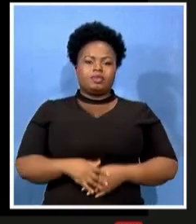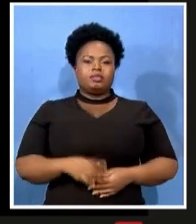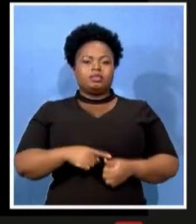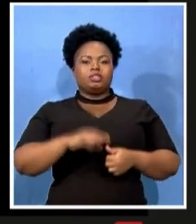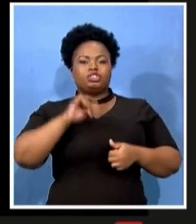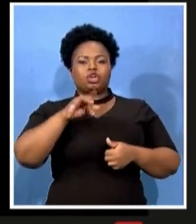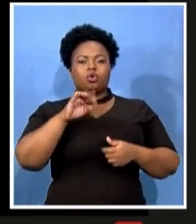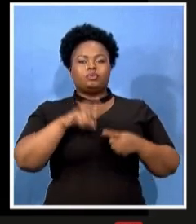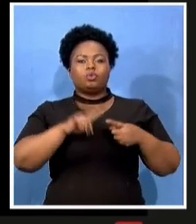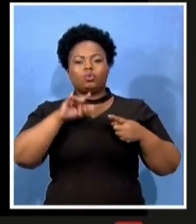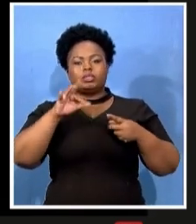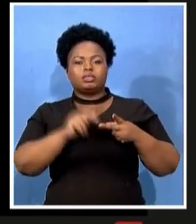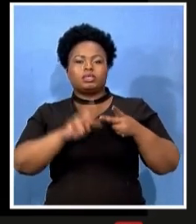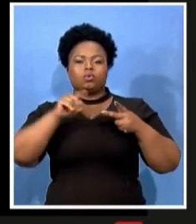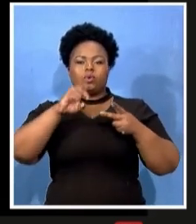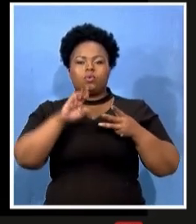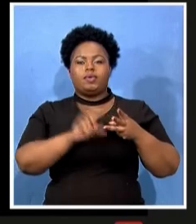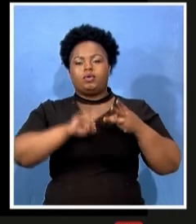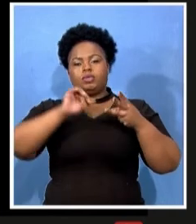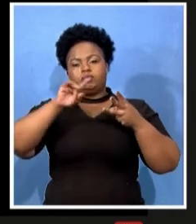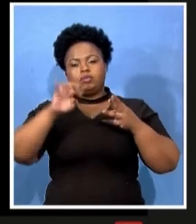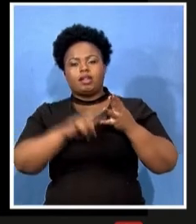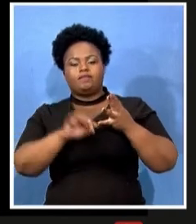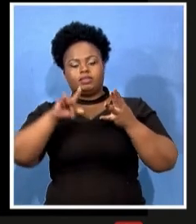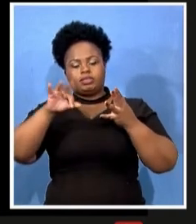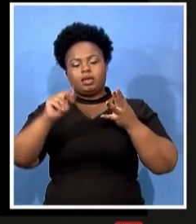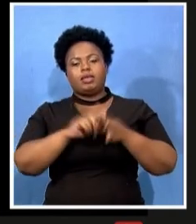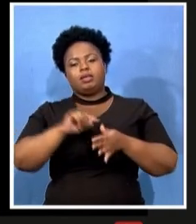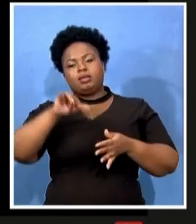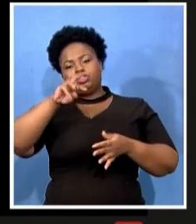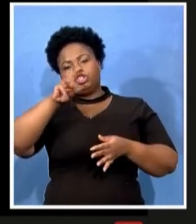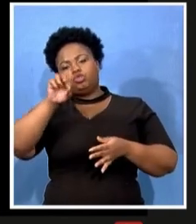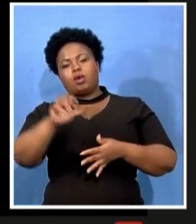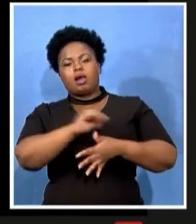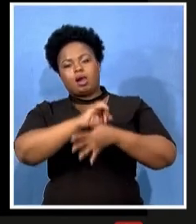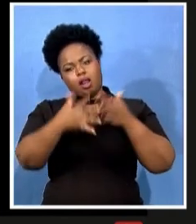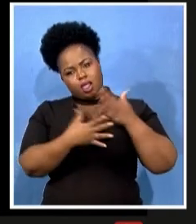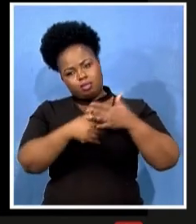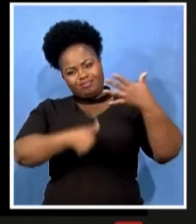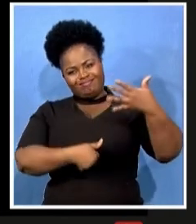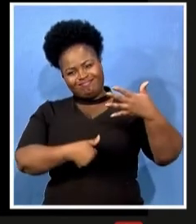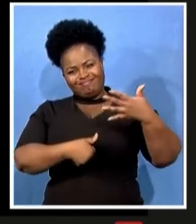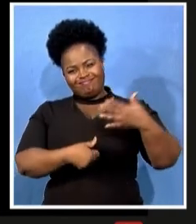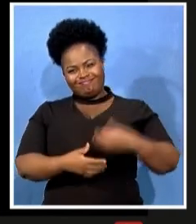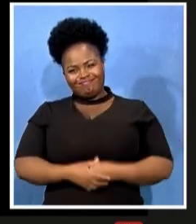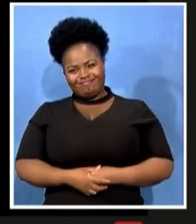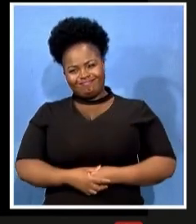and Chirwa, then I'll come with the other 6 thereafter. Start, Honorable Jacobs.